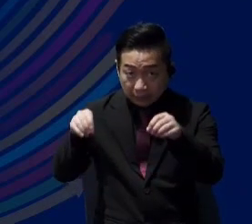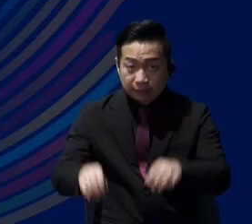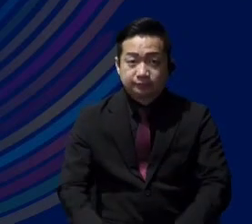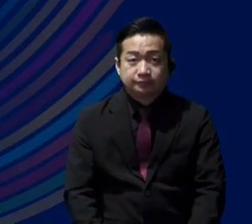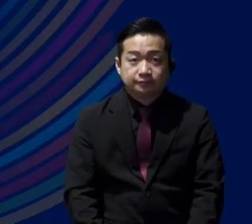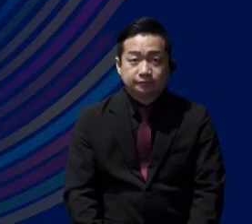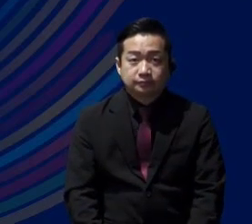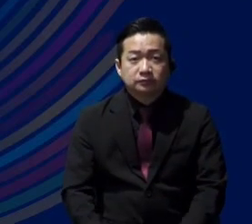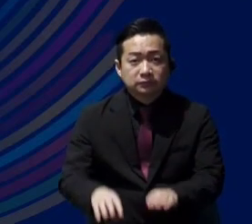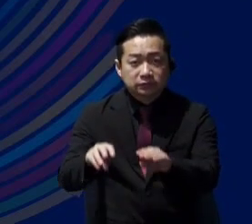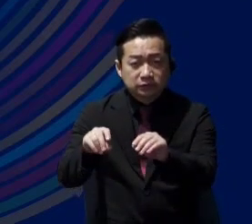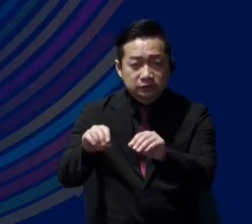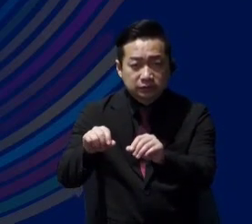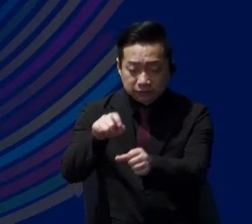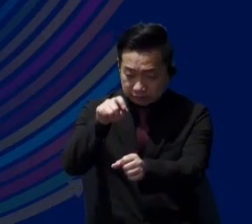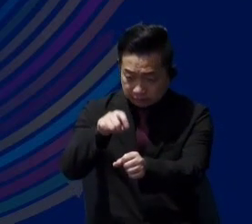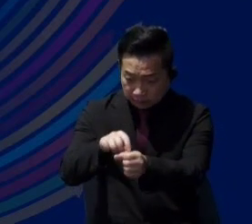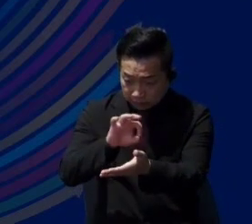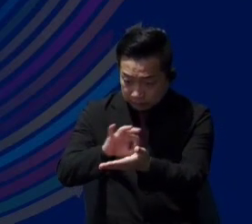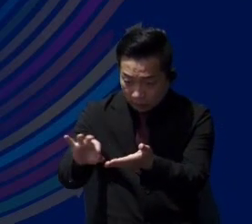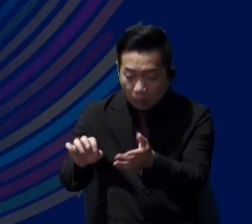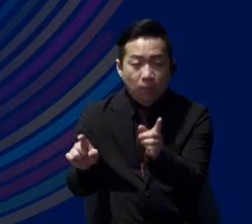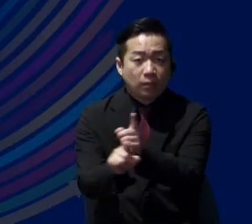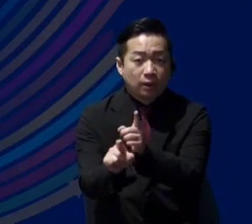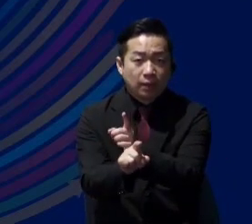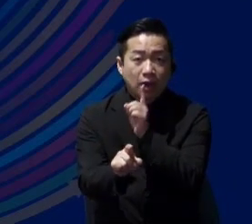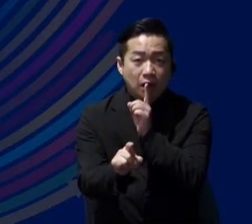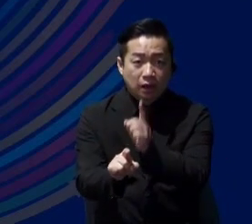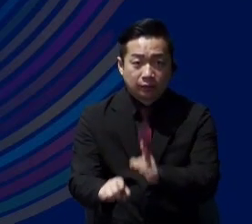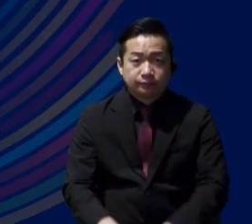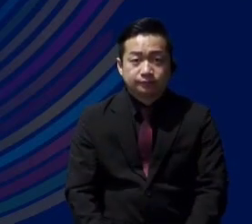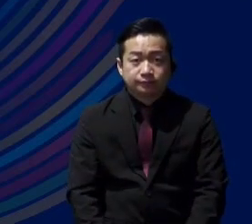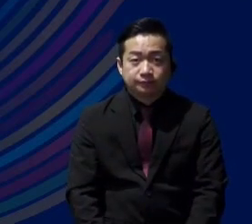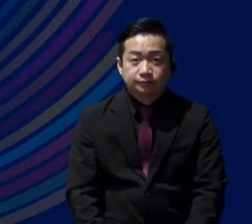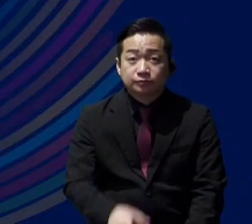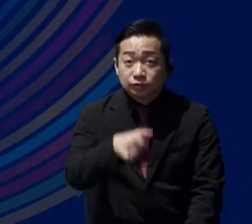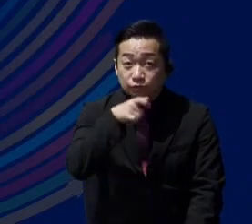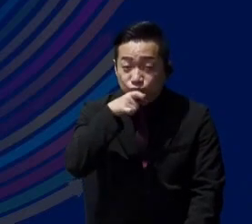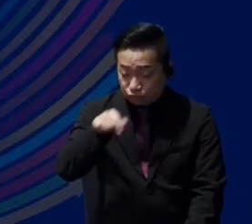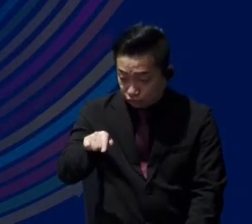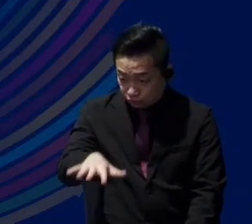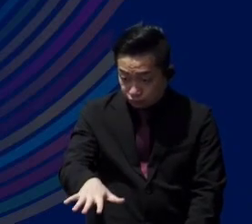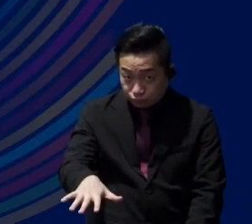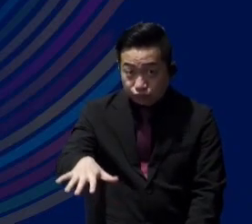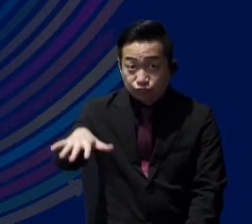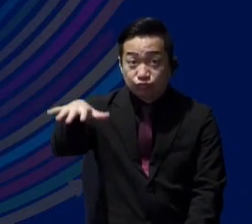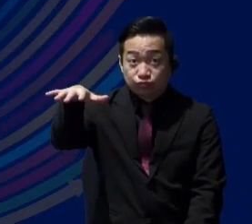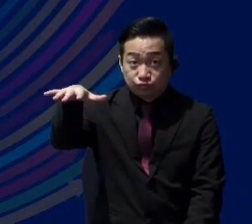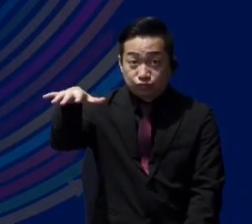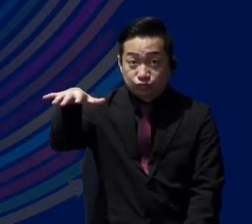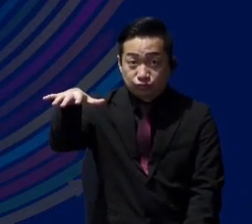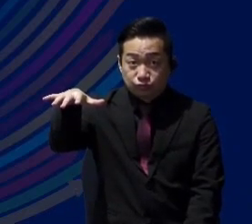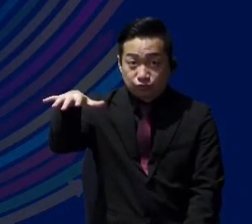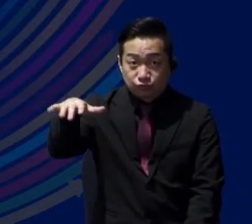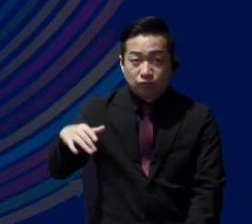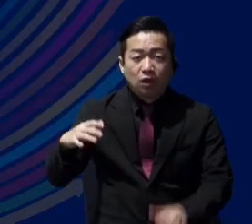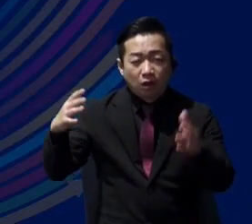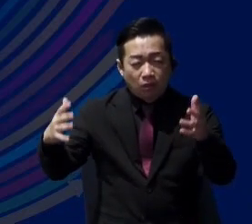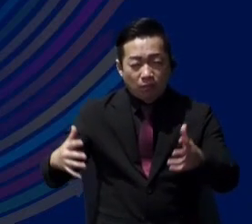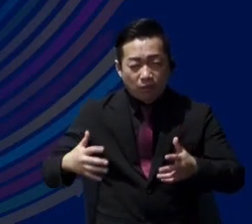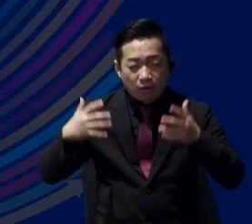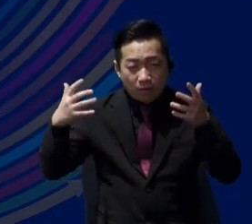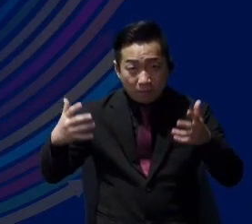level rise and floods, all those, there are health determinants as well. I know that Associate Professor will talk about